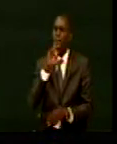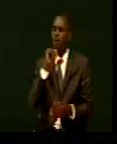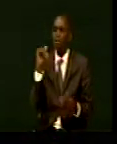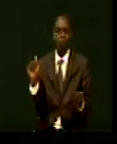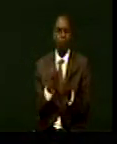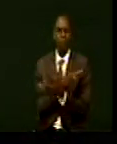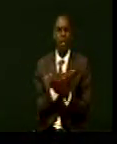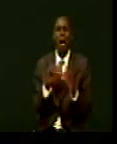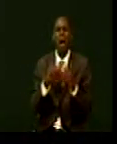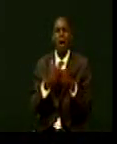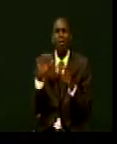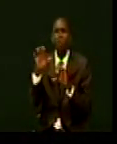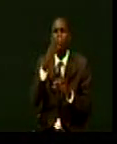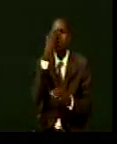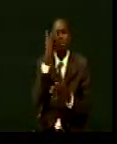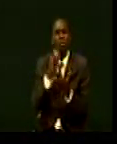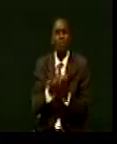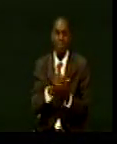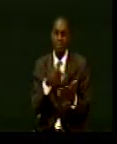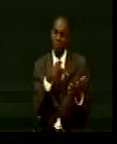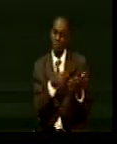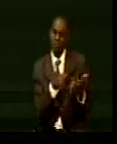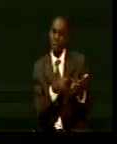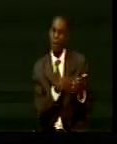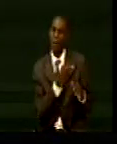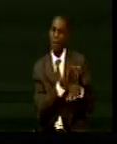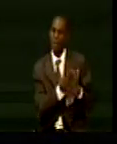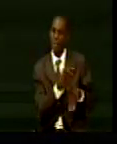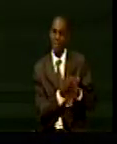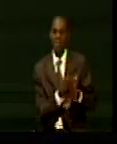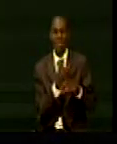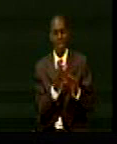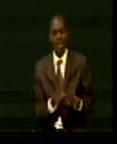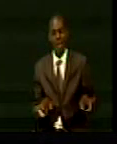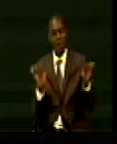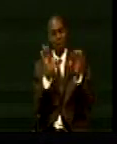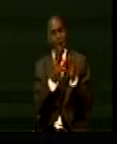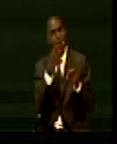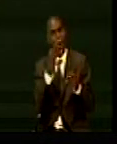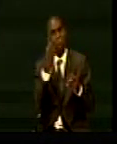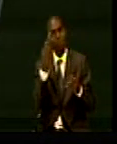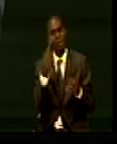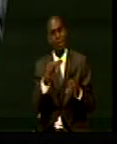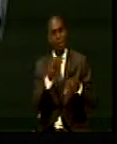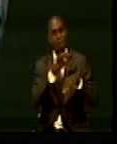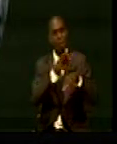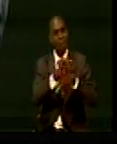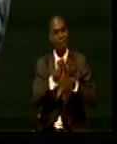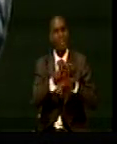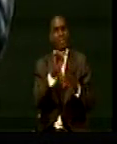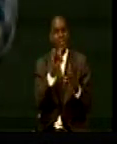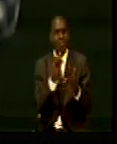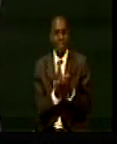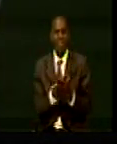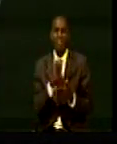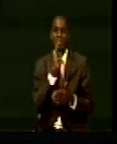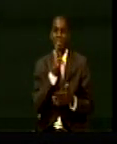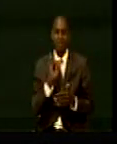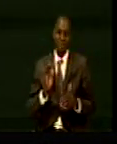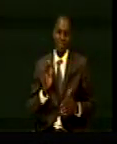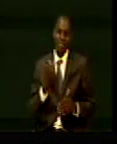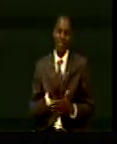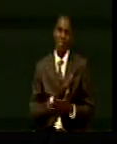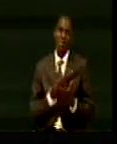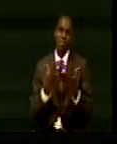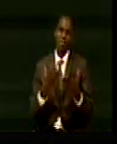It's the message. The importance of the message, that is our solution. Look at